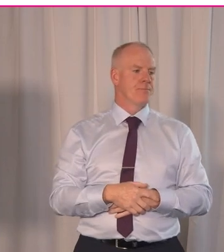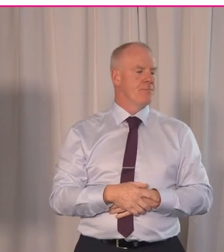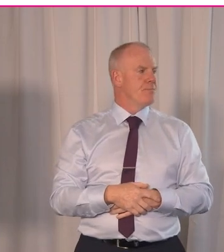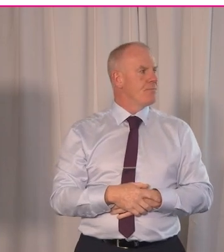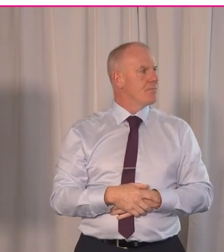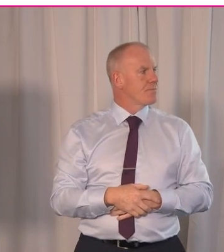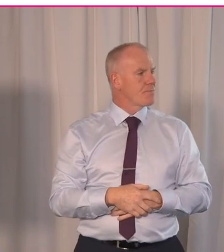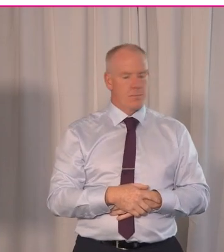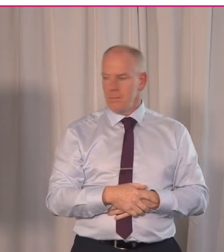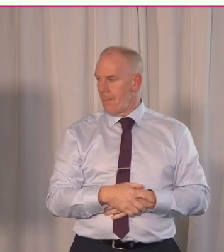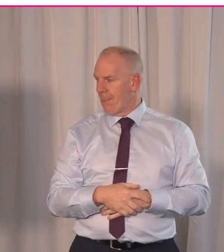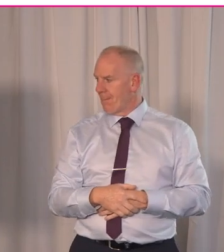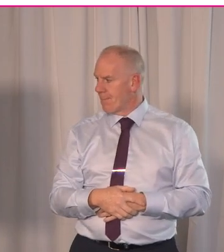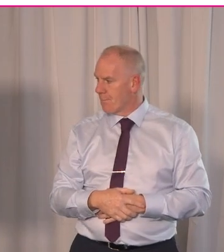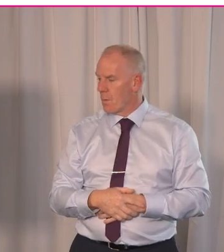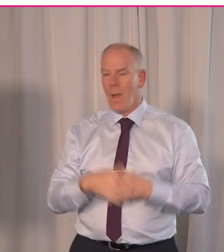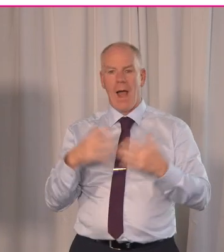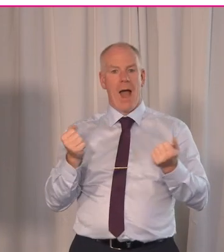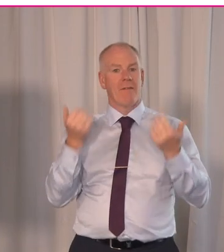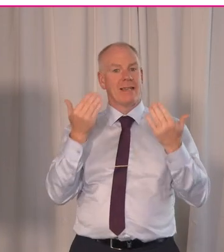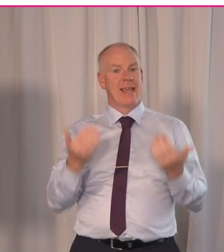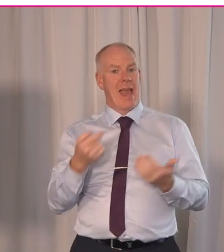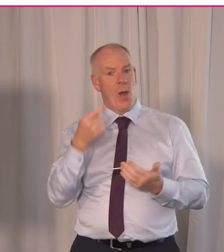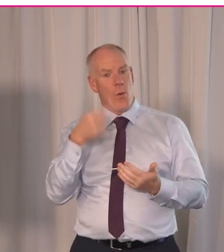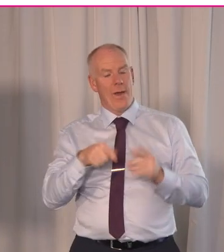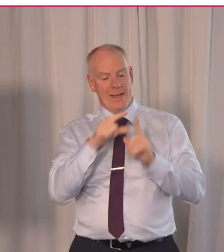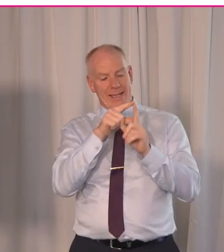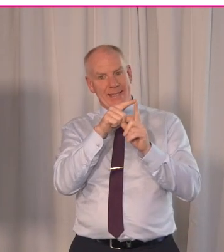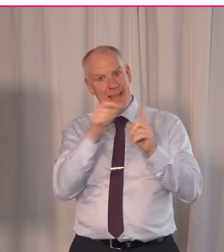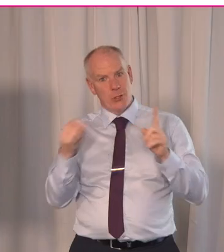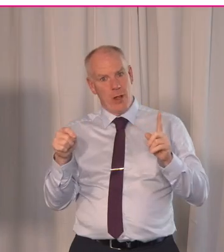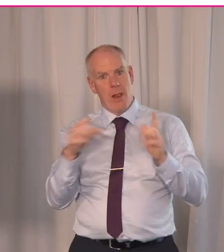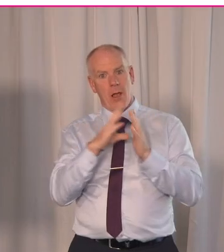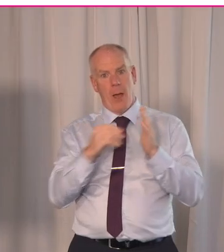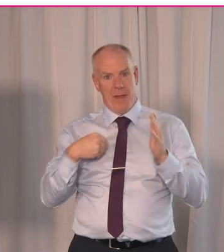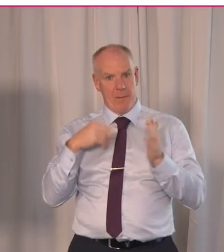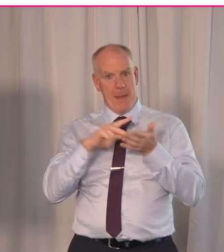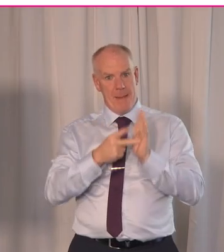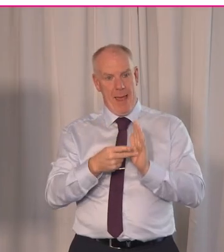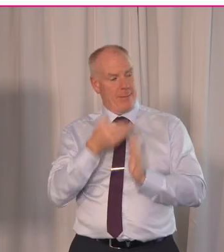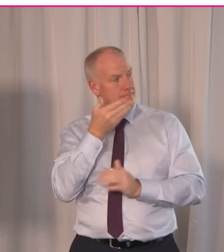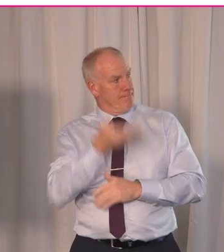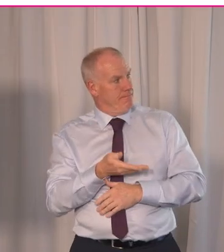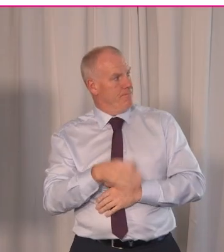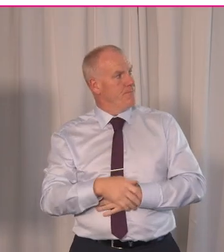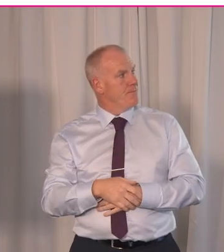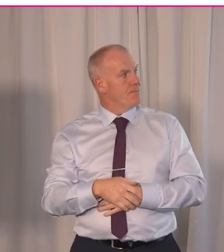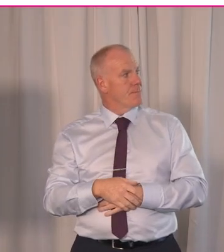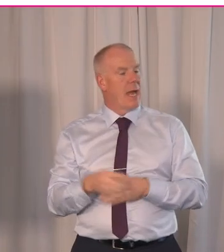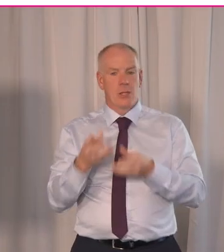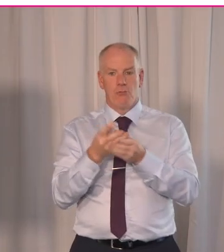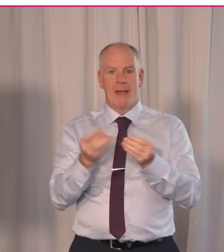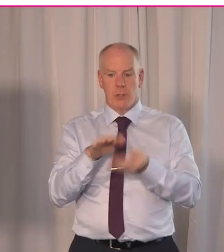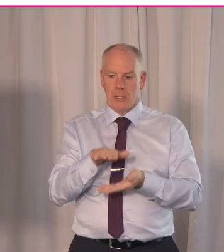So I've actually developed a digital version of these plans, and with a resource pack